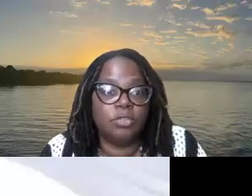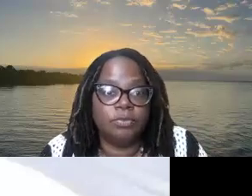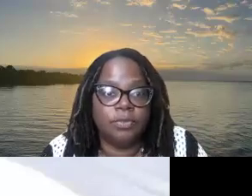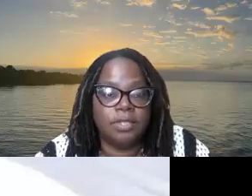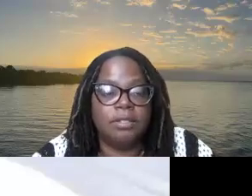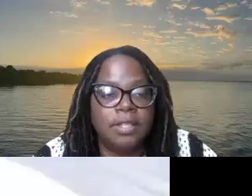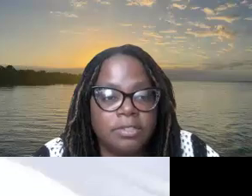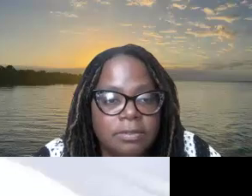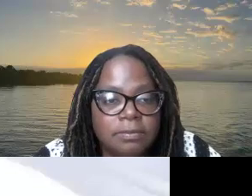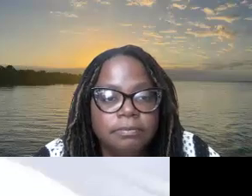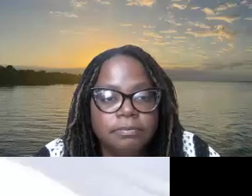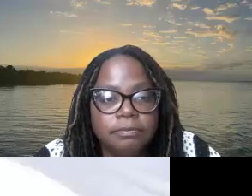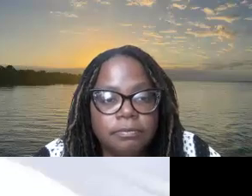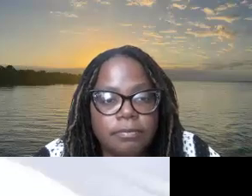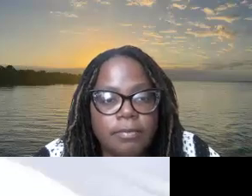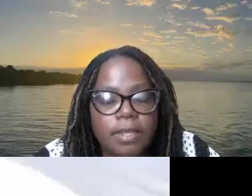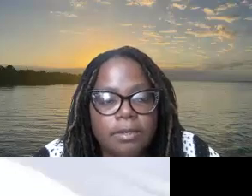create this judgment free interaction.